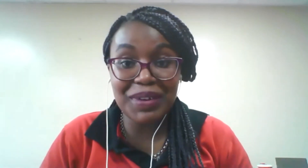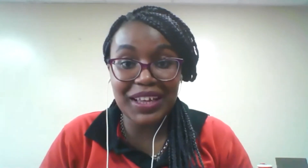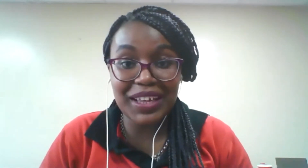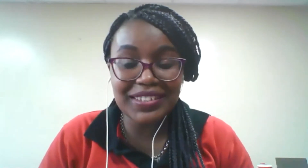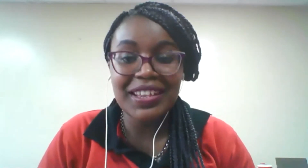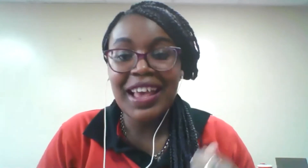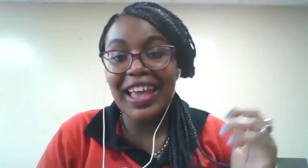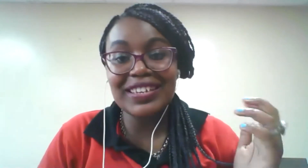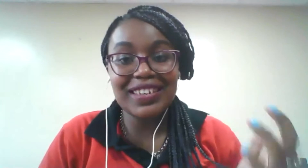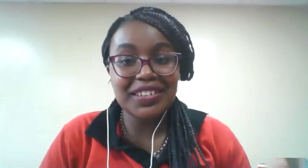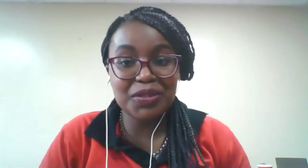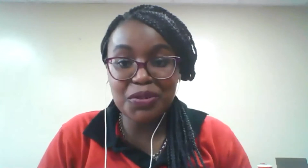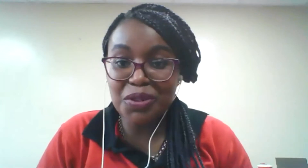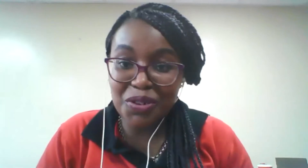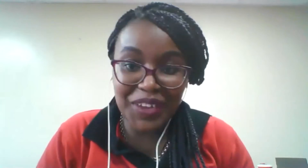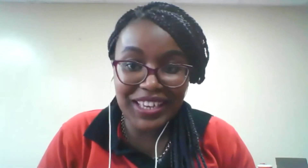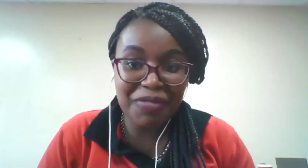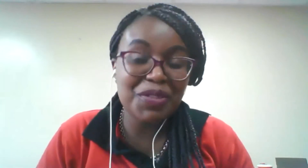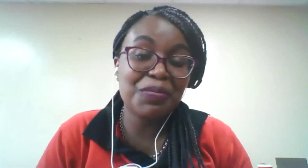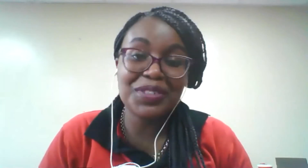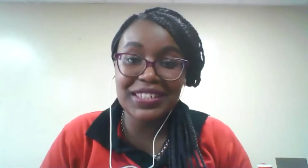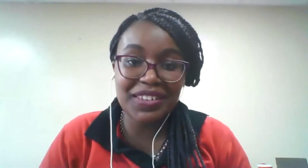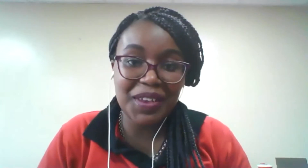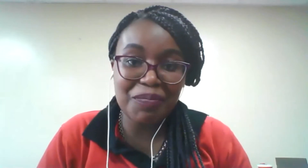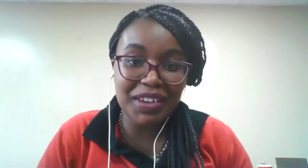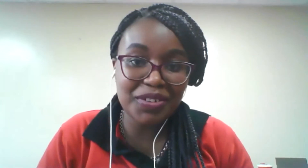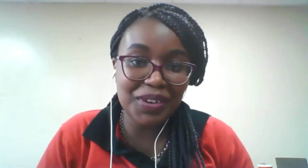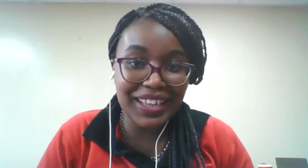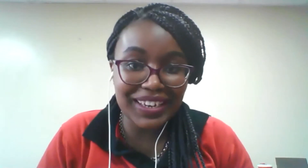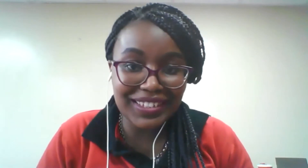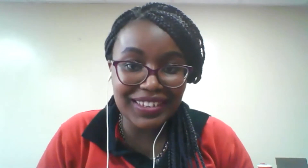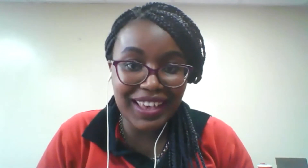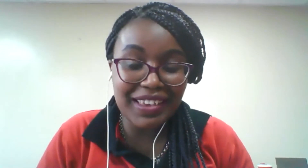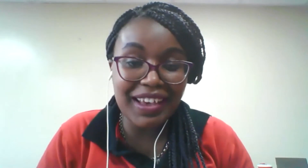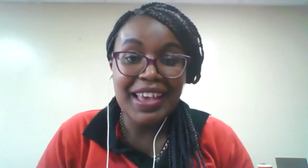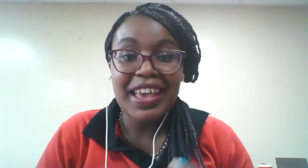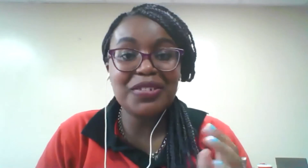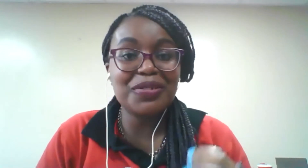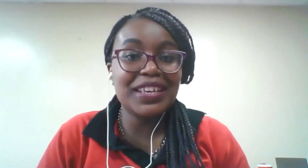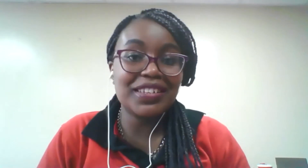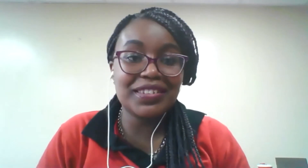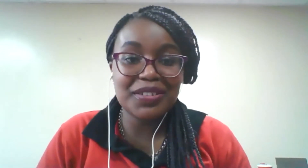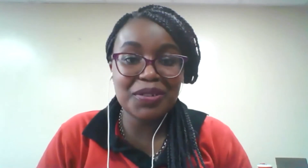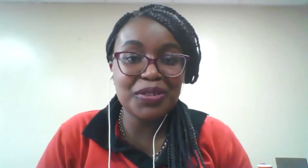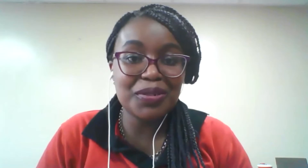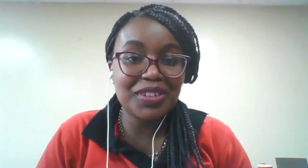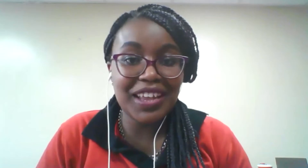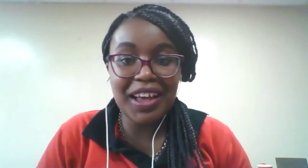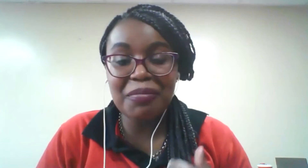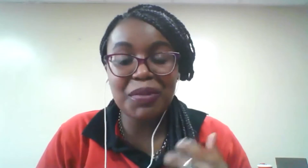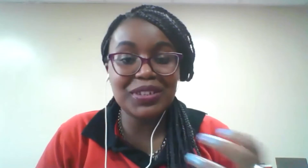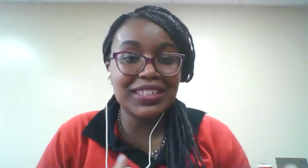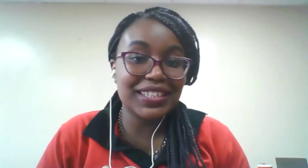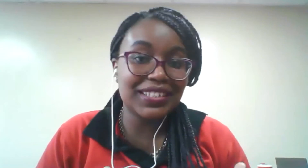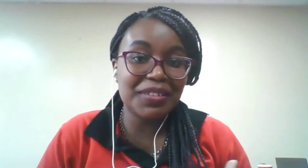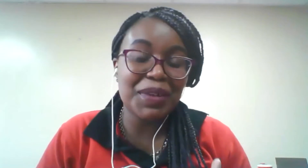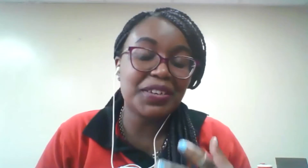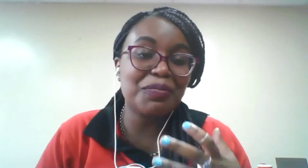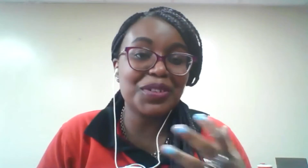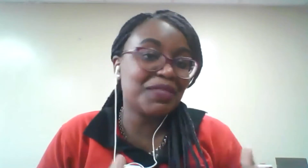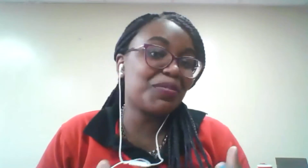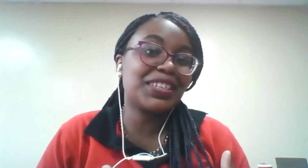DEC bus, and it has grown over time with positive impact to learners in Kenya. And today he's just going to share about